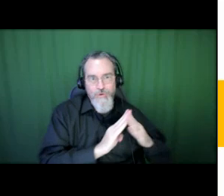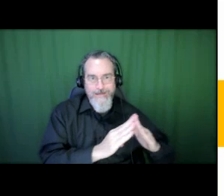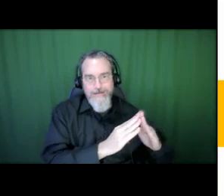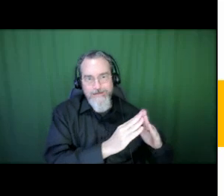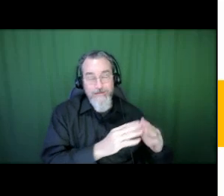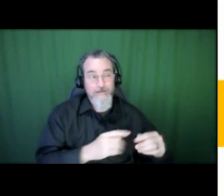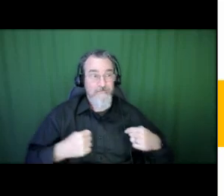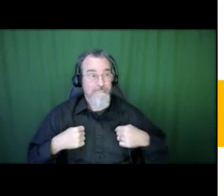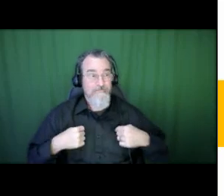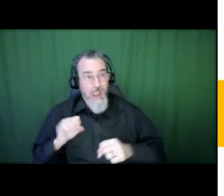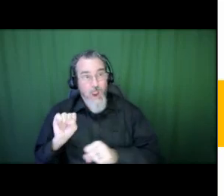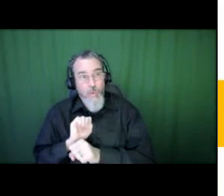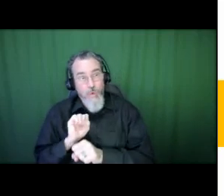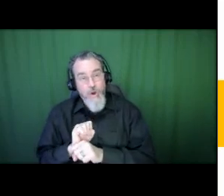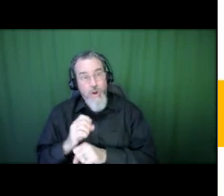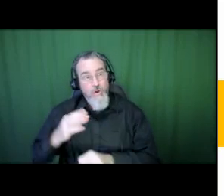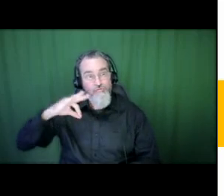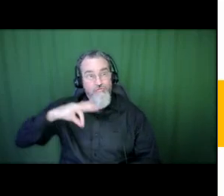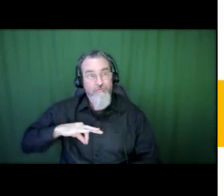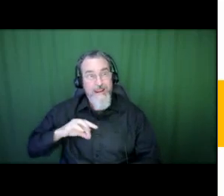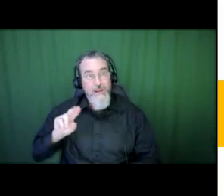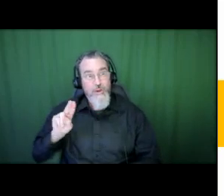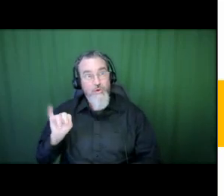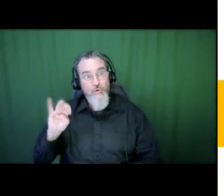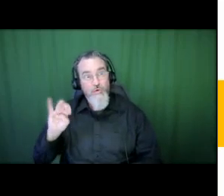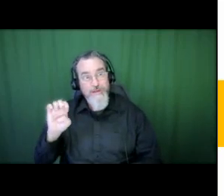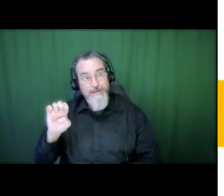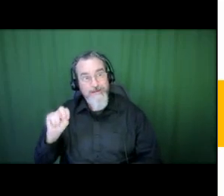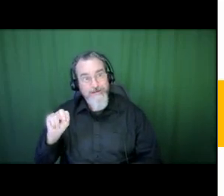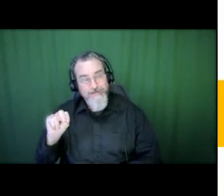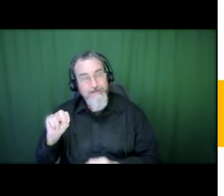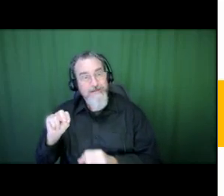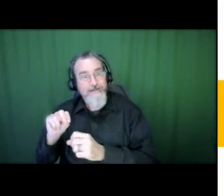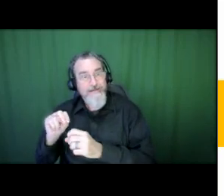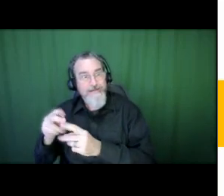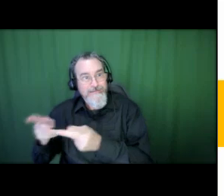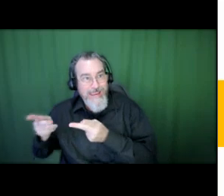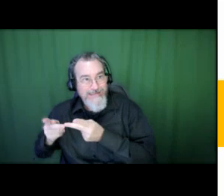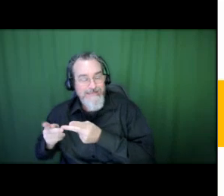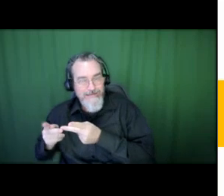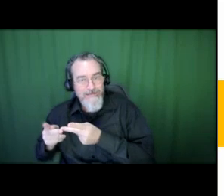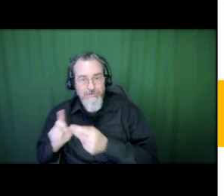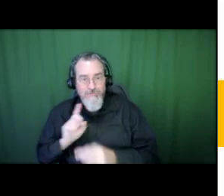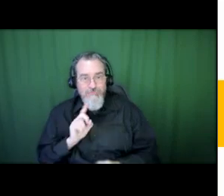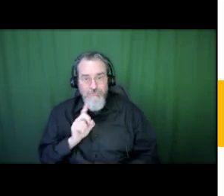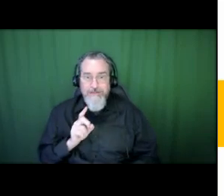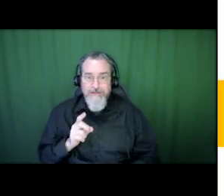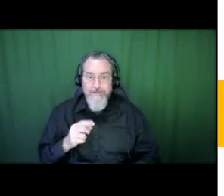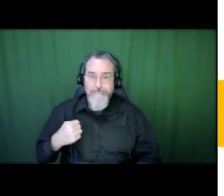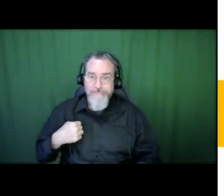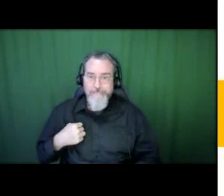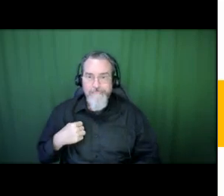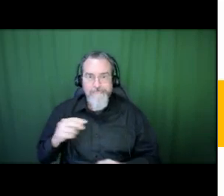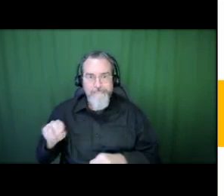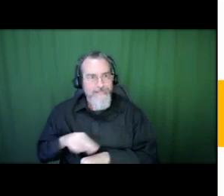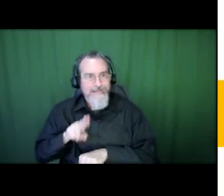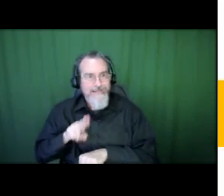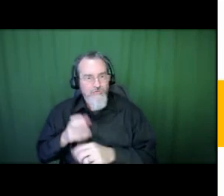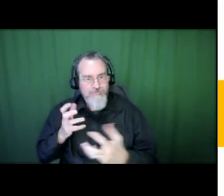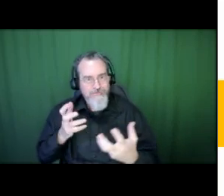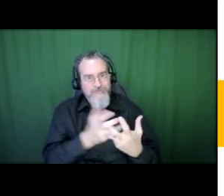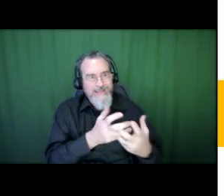union space in the community development financial institutions, and so it's a natural fit to be able to pull